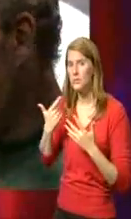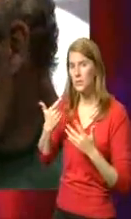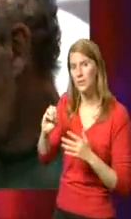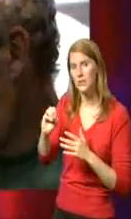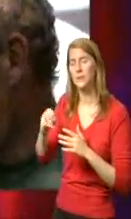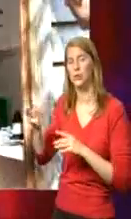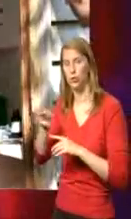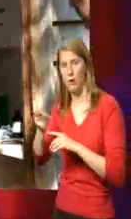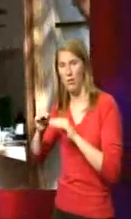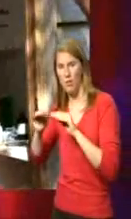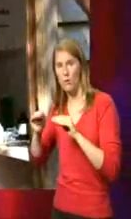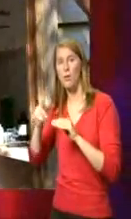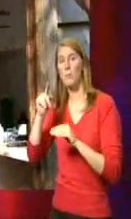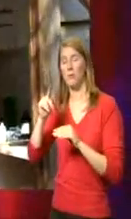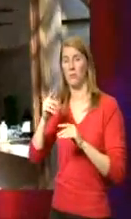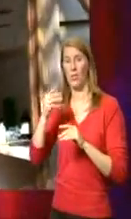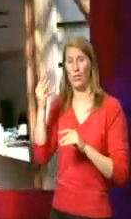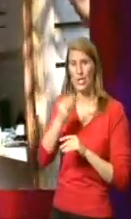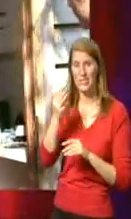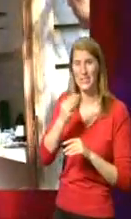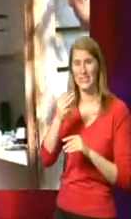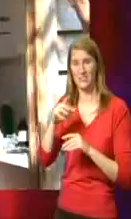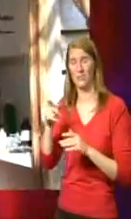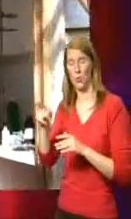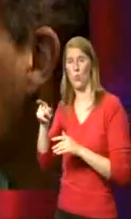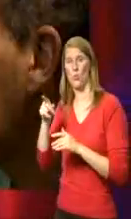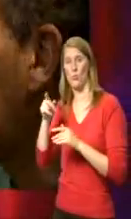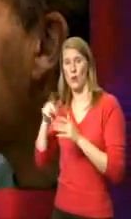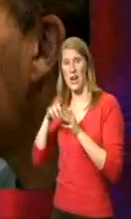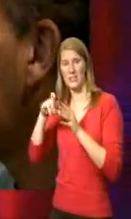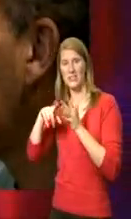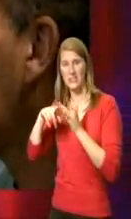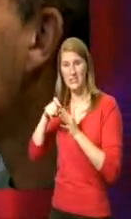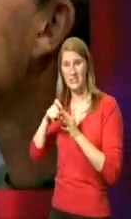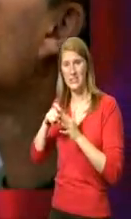This is the third time. And it's set 13 every time? I'm just going to do a third one.